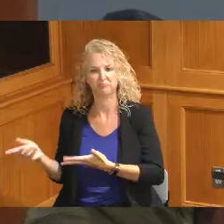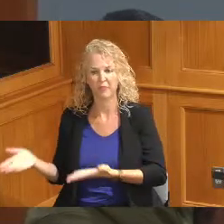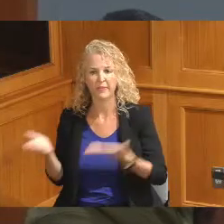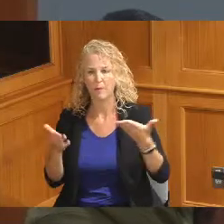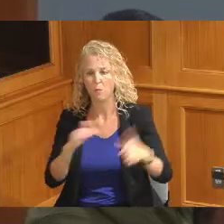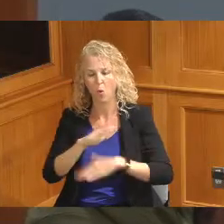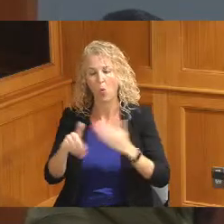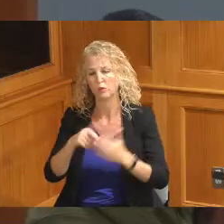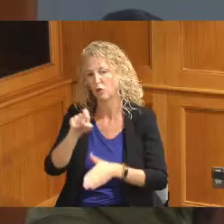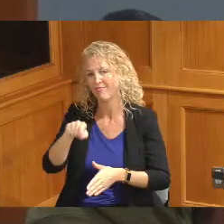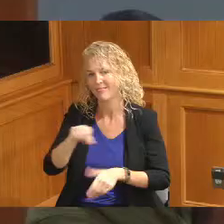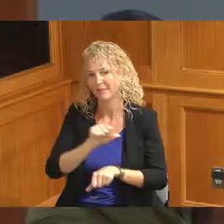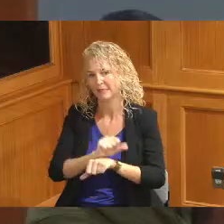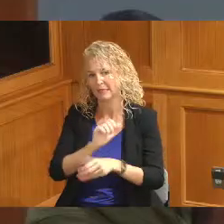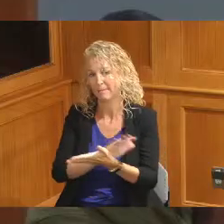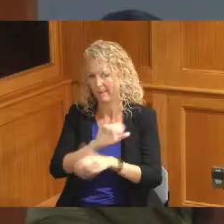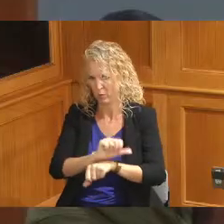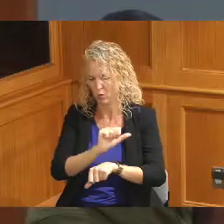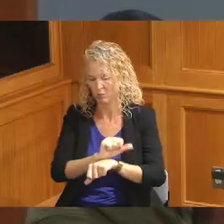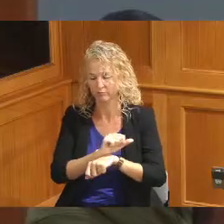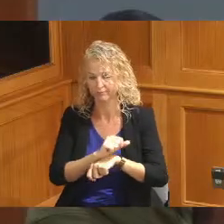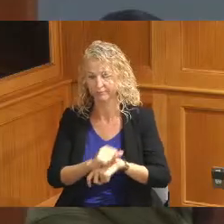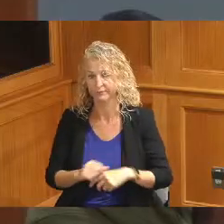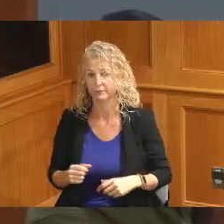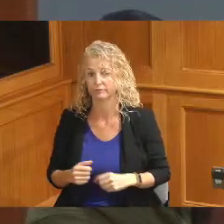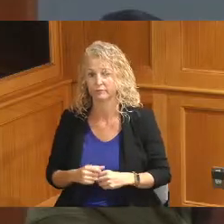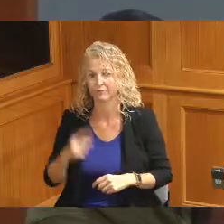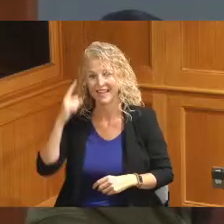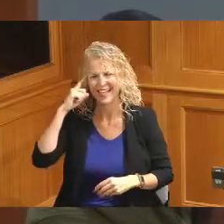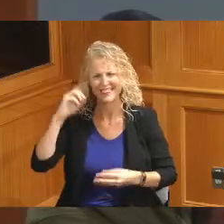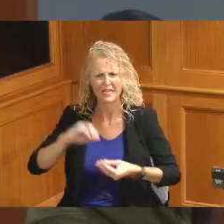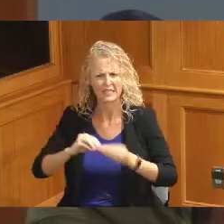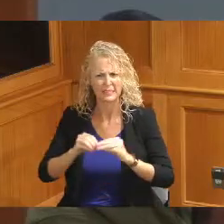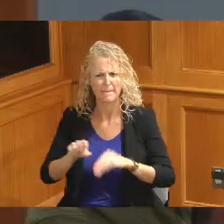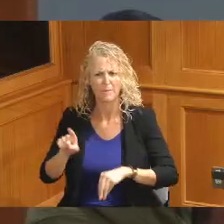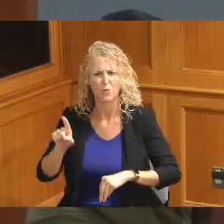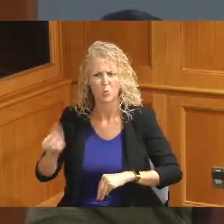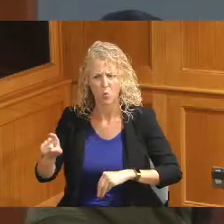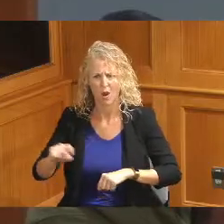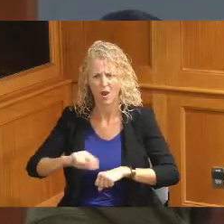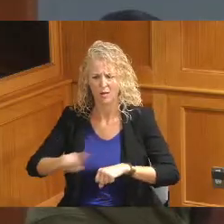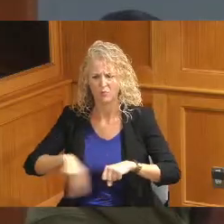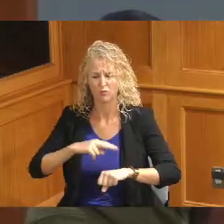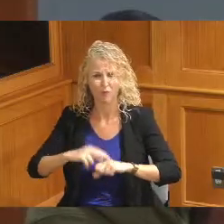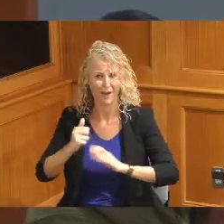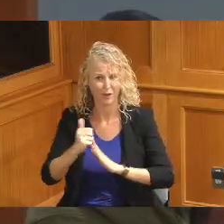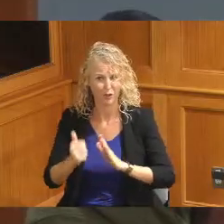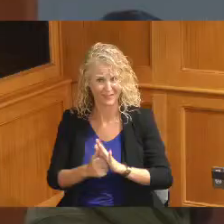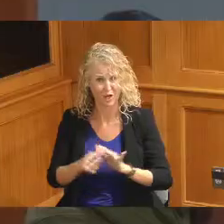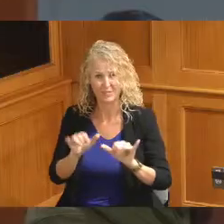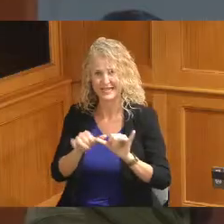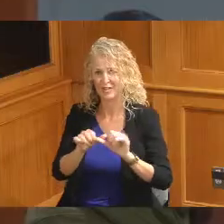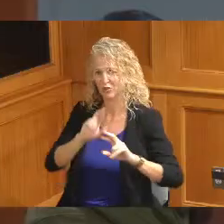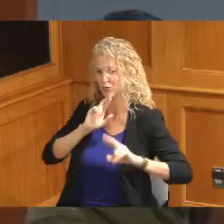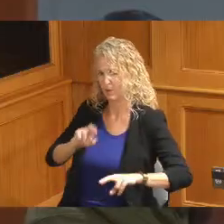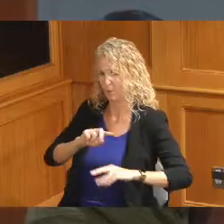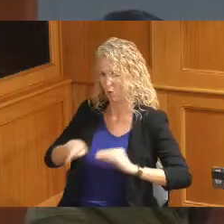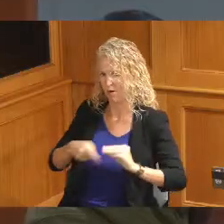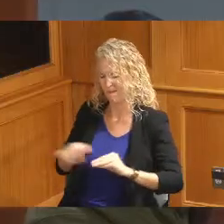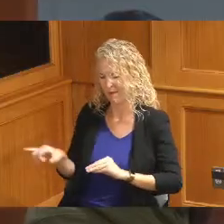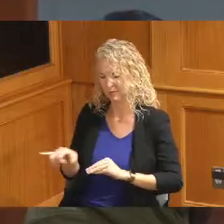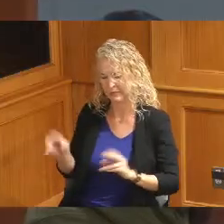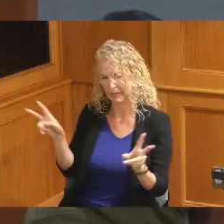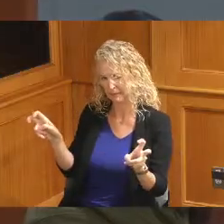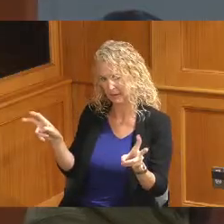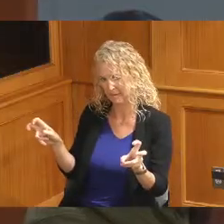engineer's office. And I believe in item 1 of the regular agenda is the engineer's report for this. I